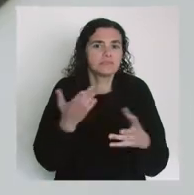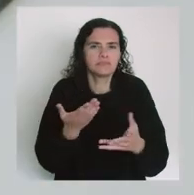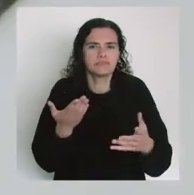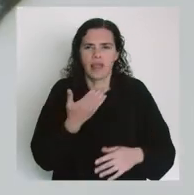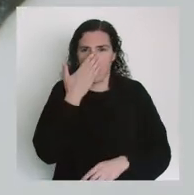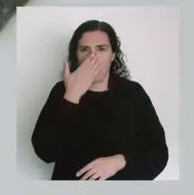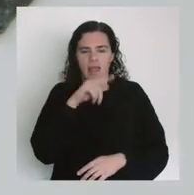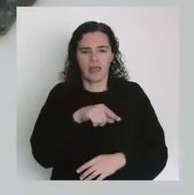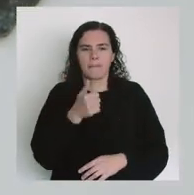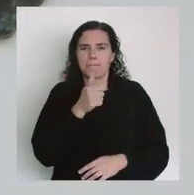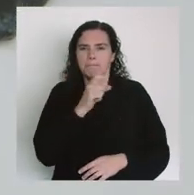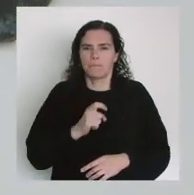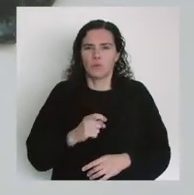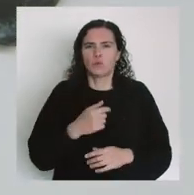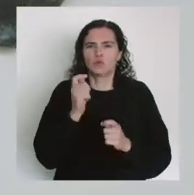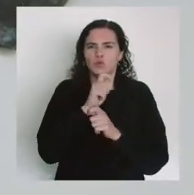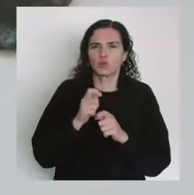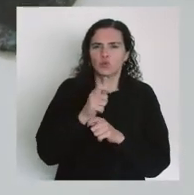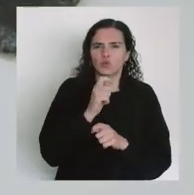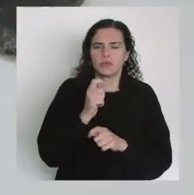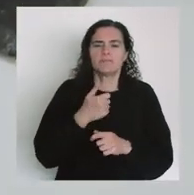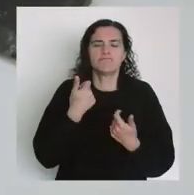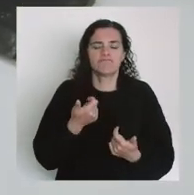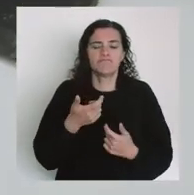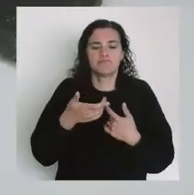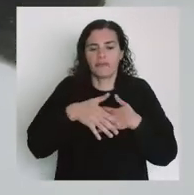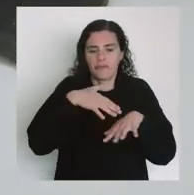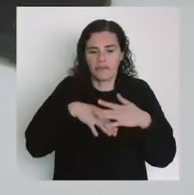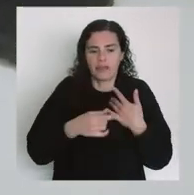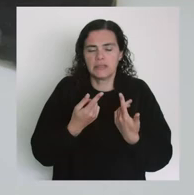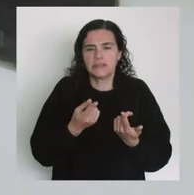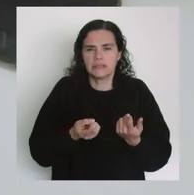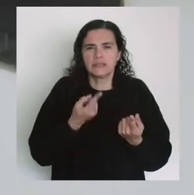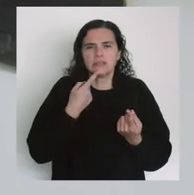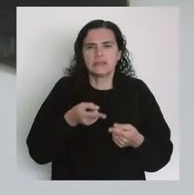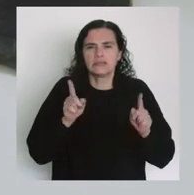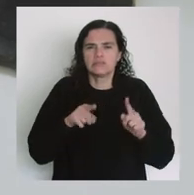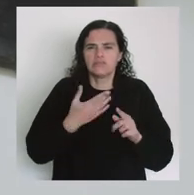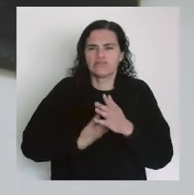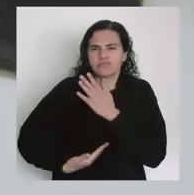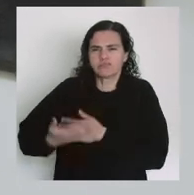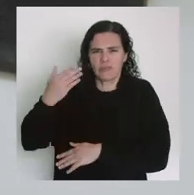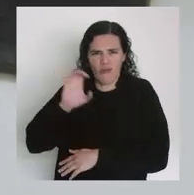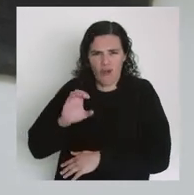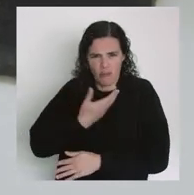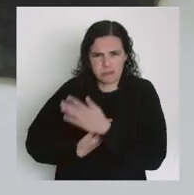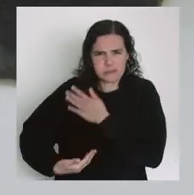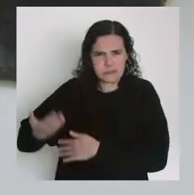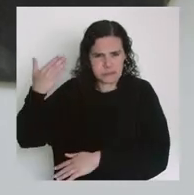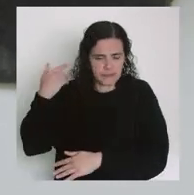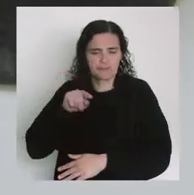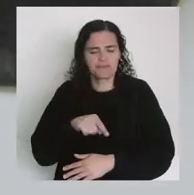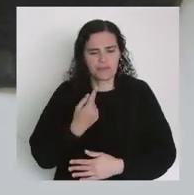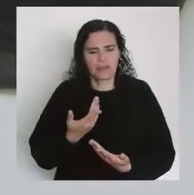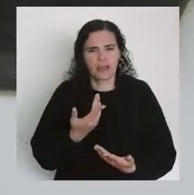if the bronze sculpture made, again, in a very rudimentary way,